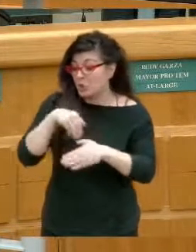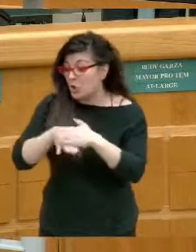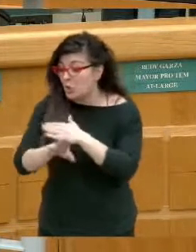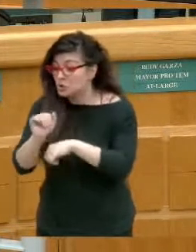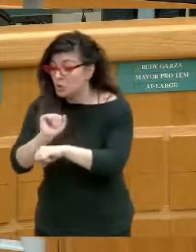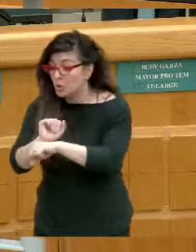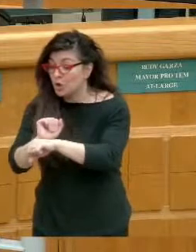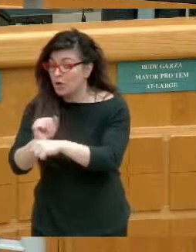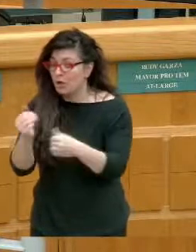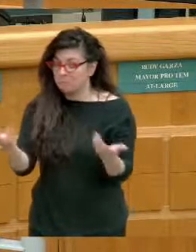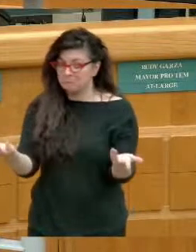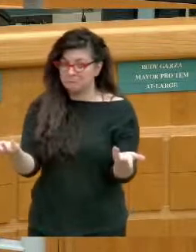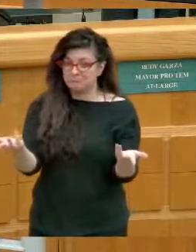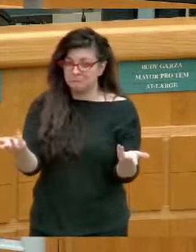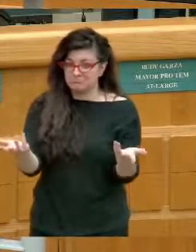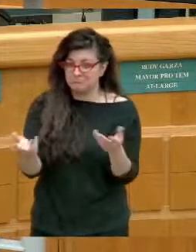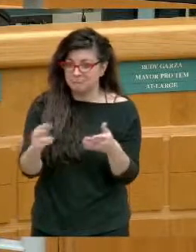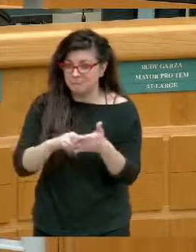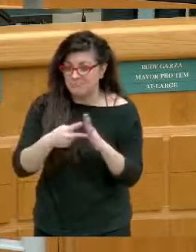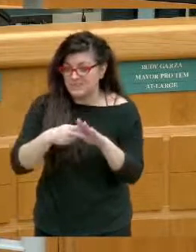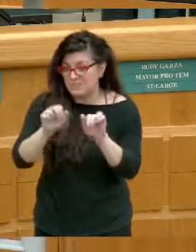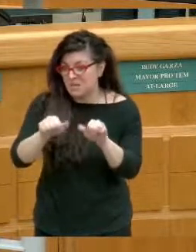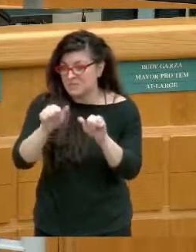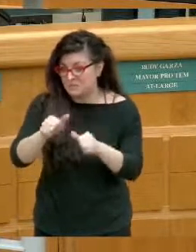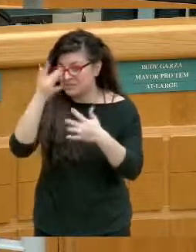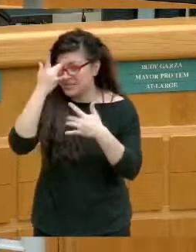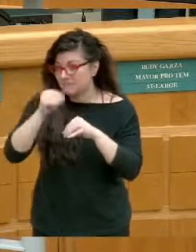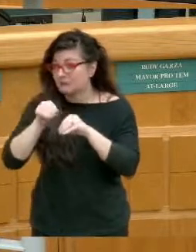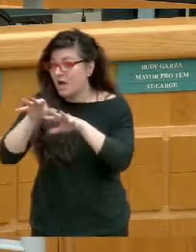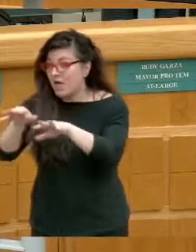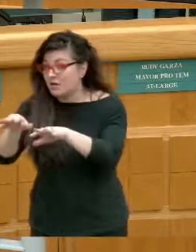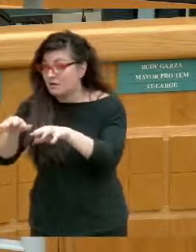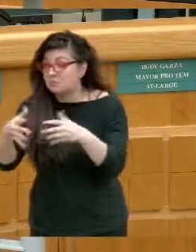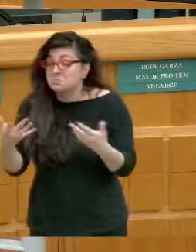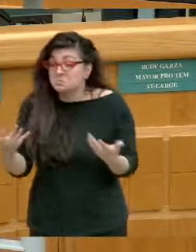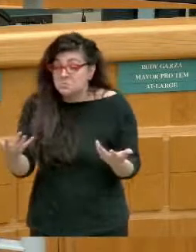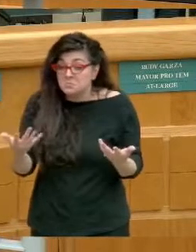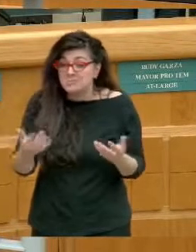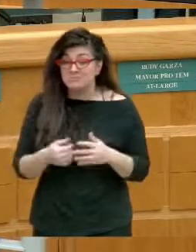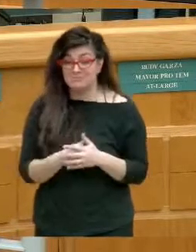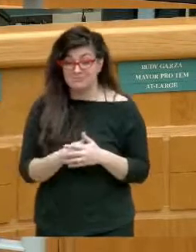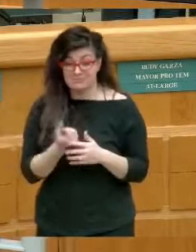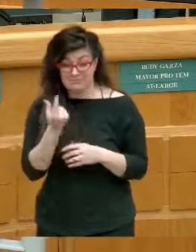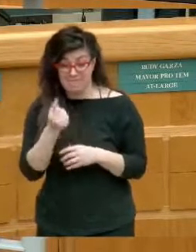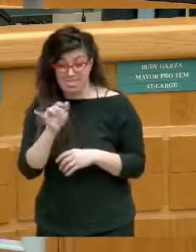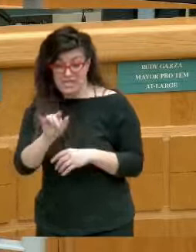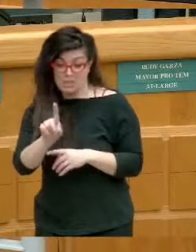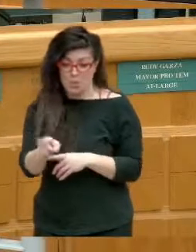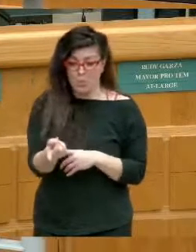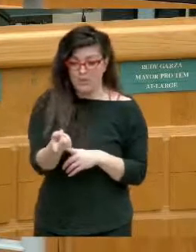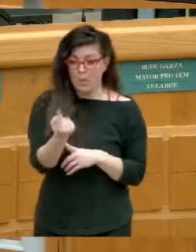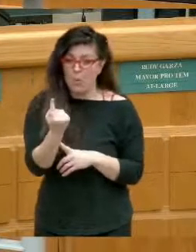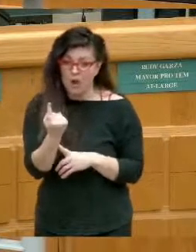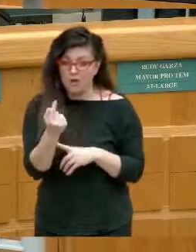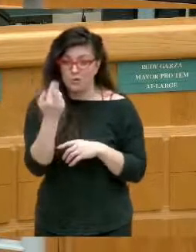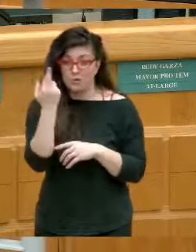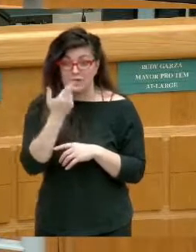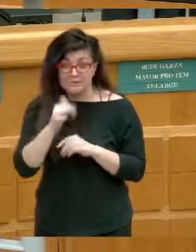a possibility for transmission to occur. But that's not the only things that are contributing to